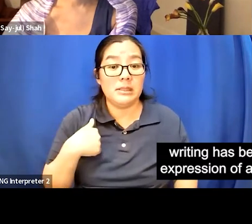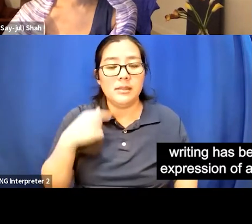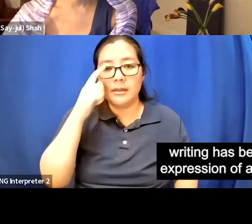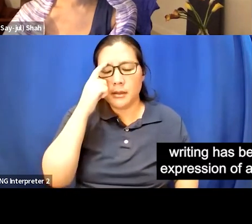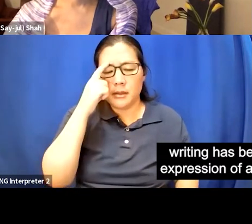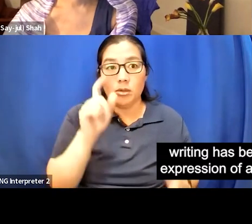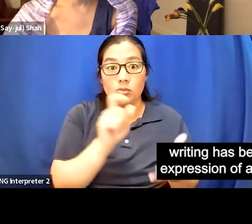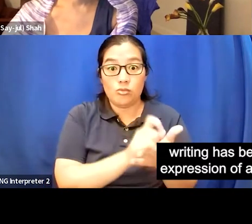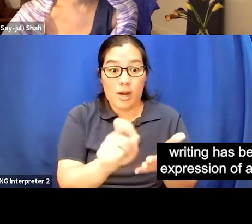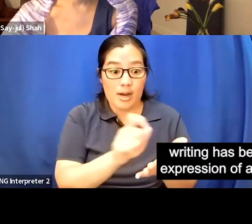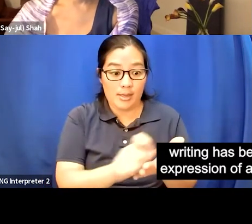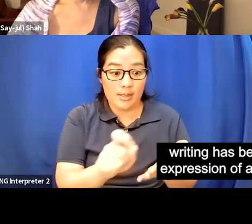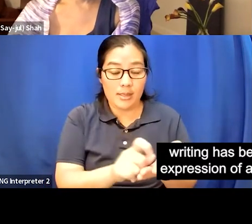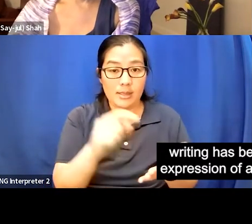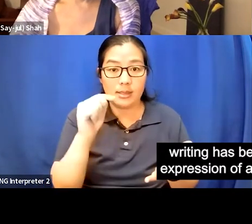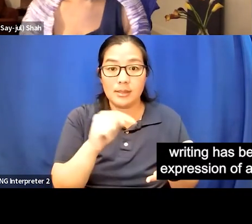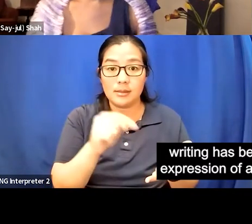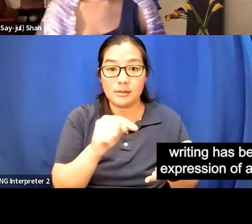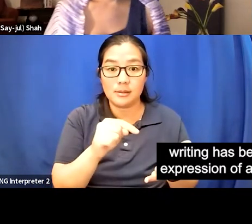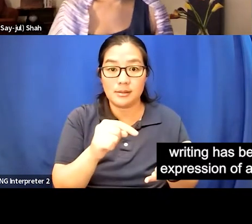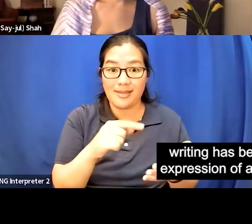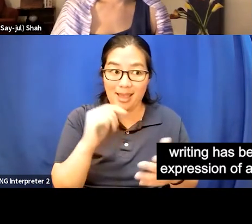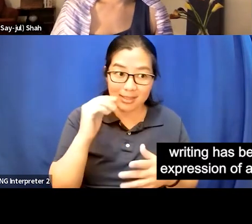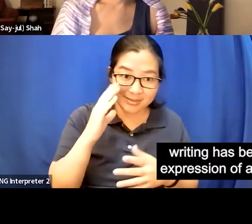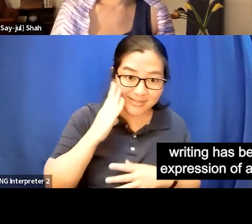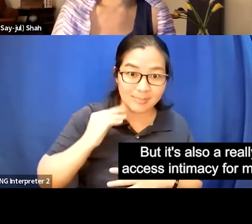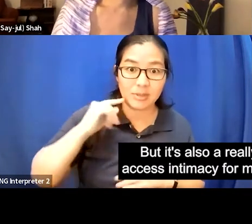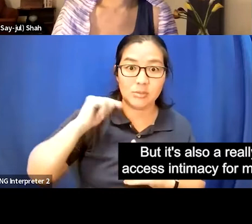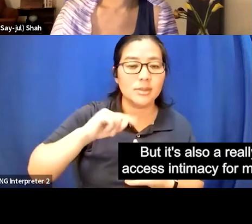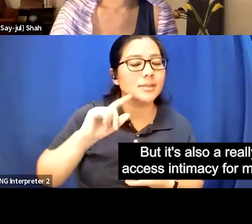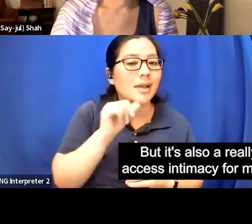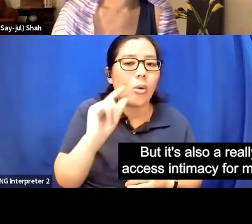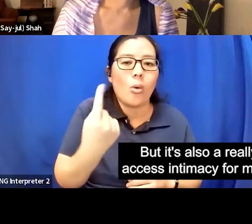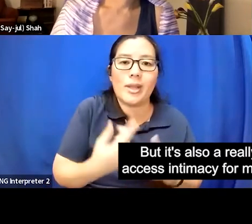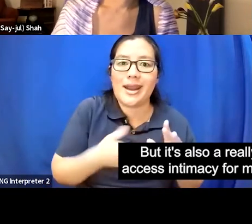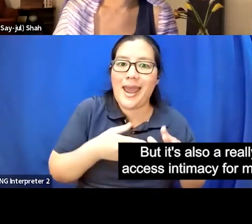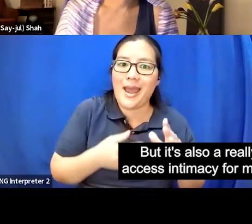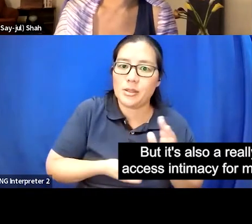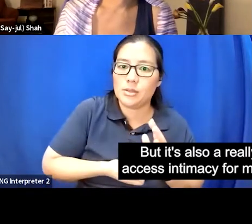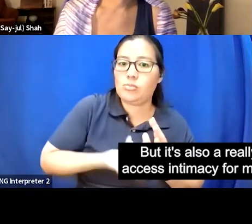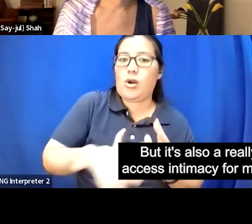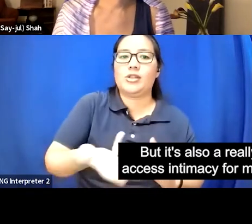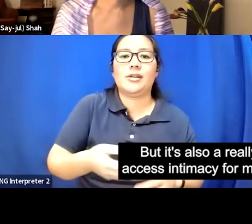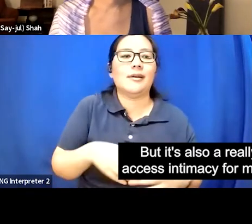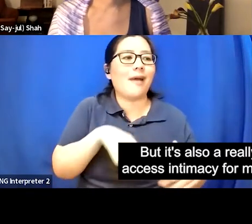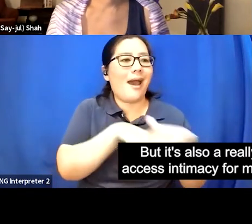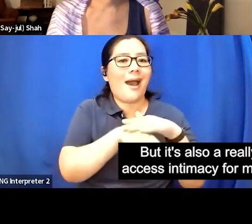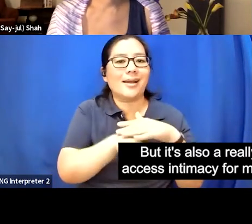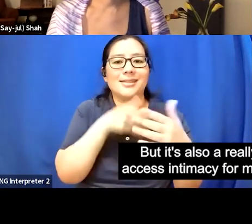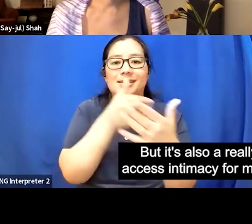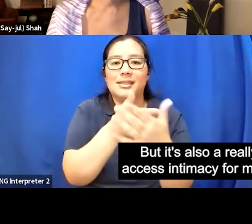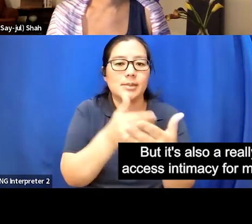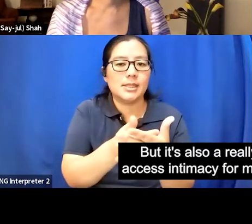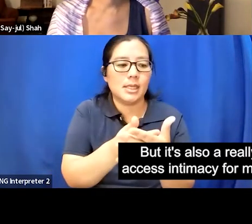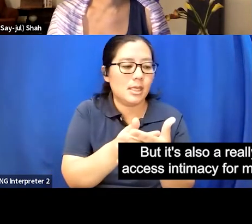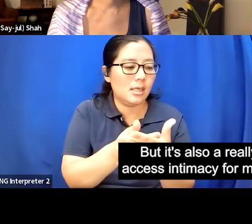writing has been not just an expression of access intimacy, but it's also a really important form of access